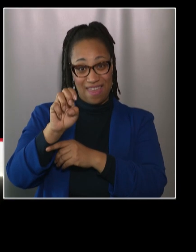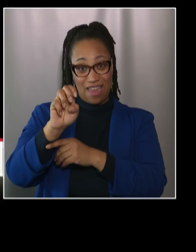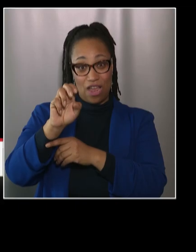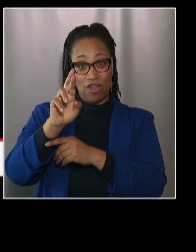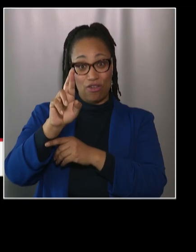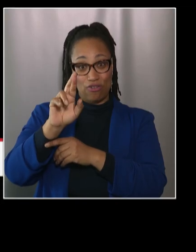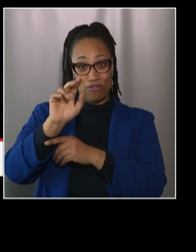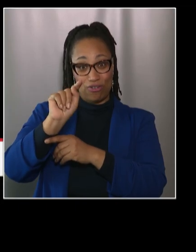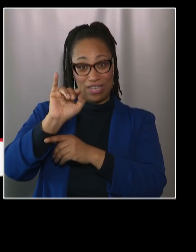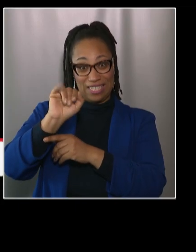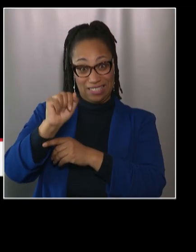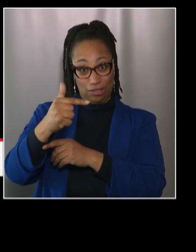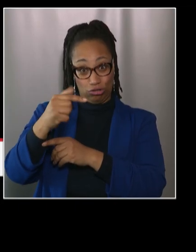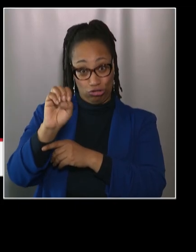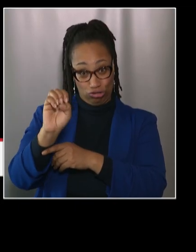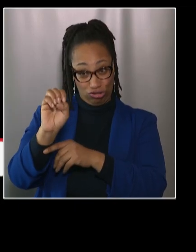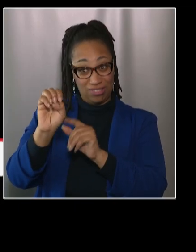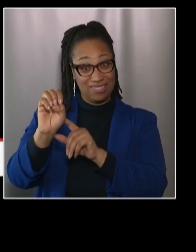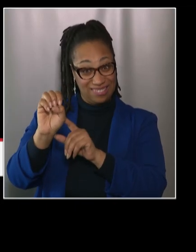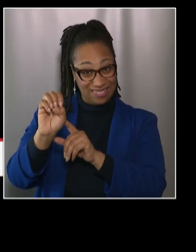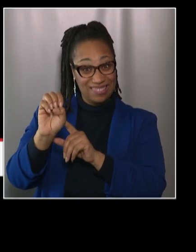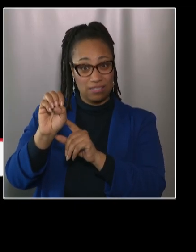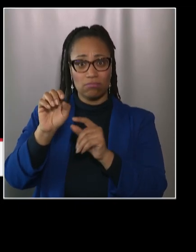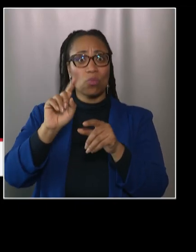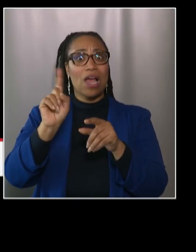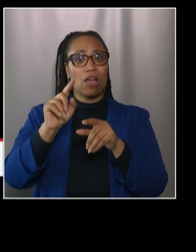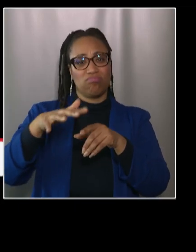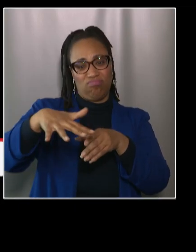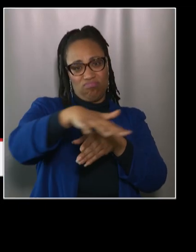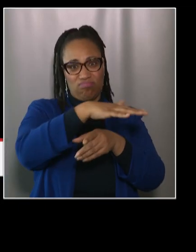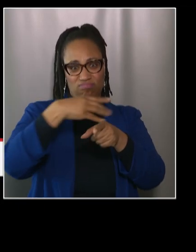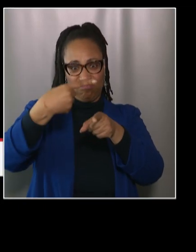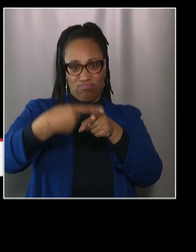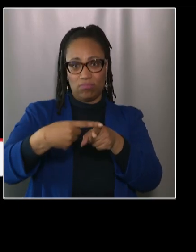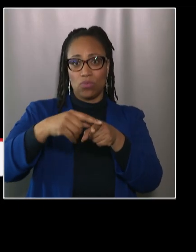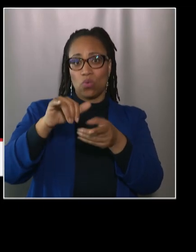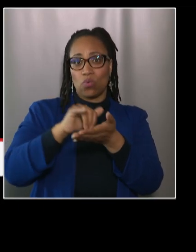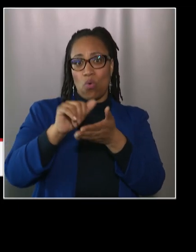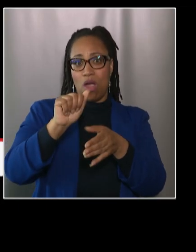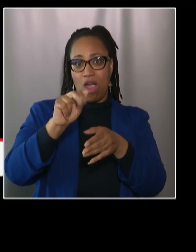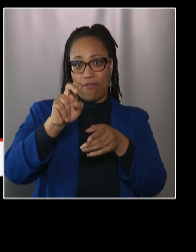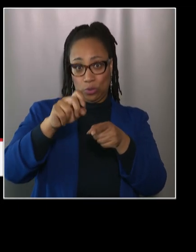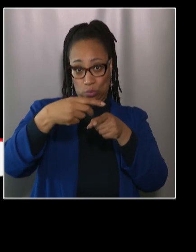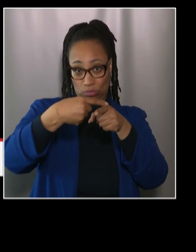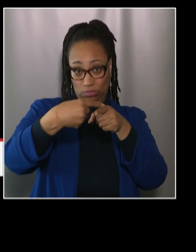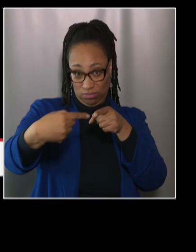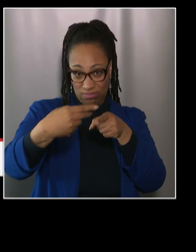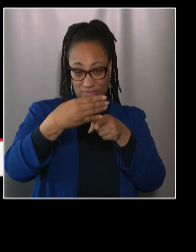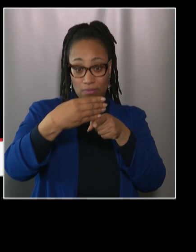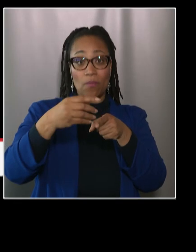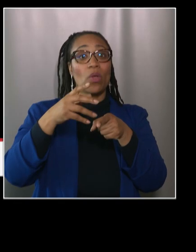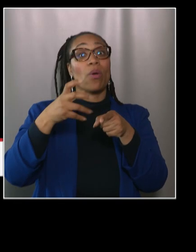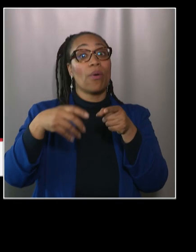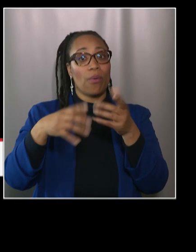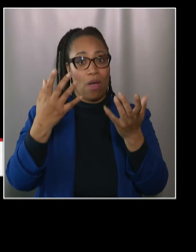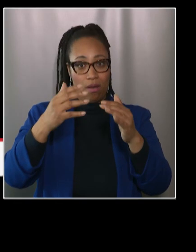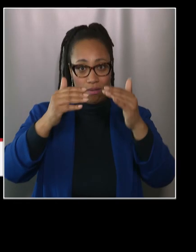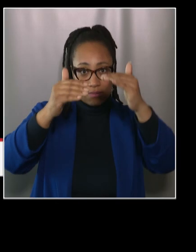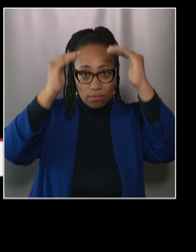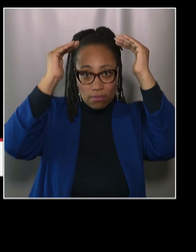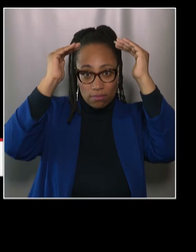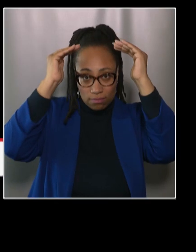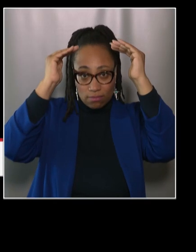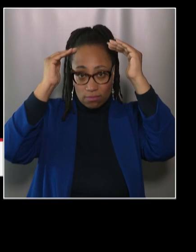it's a $68 million investment in the district's health and human services infrastructure. This project will deliver a modern